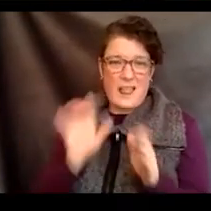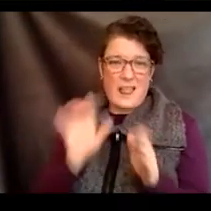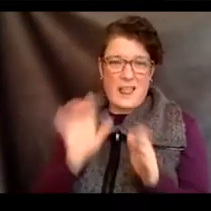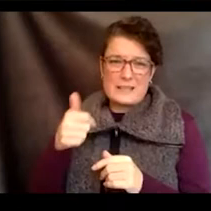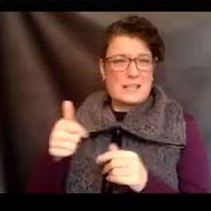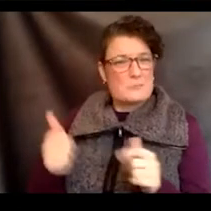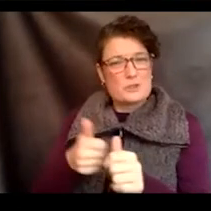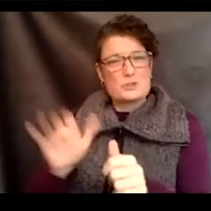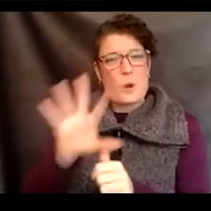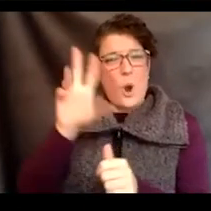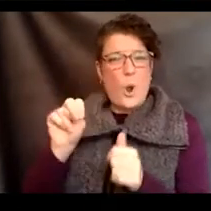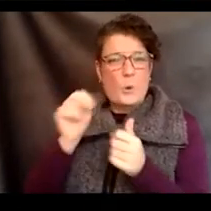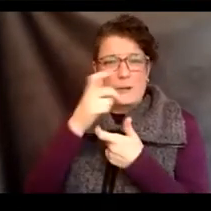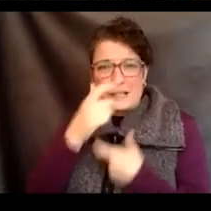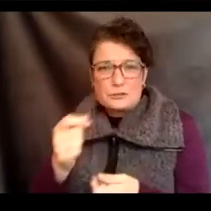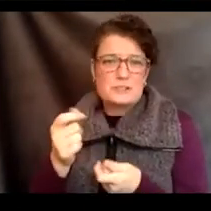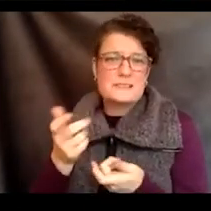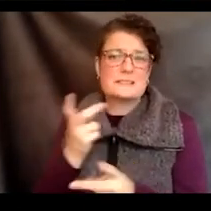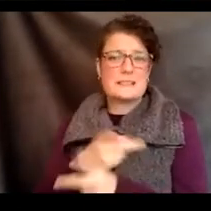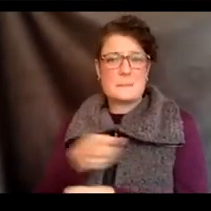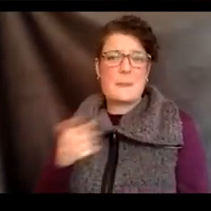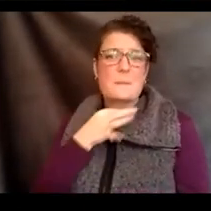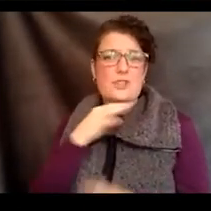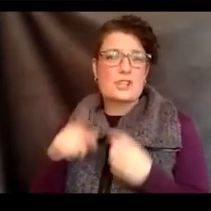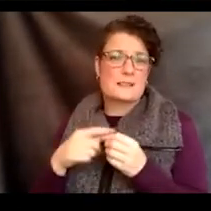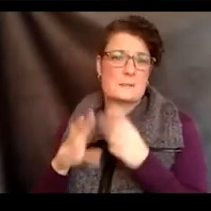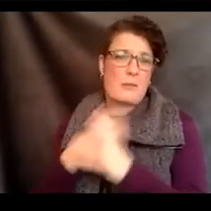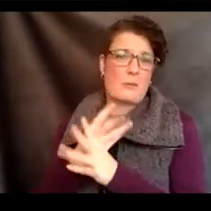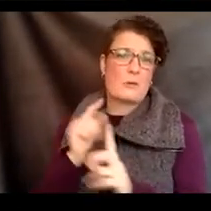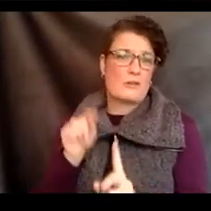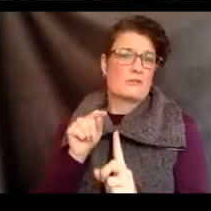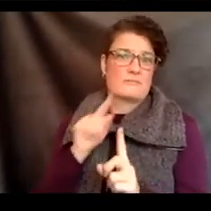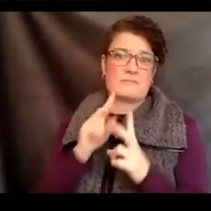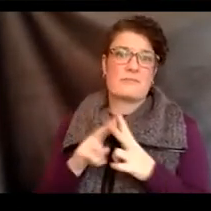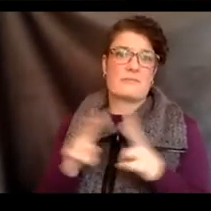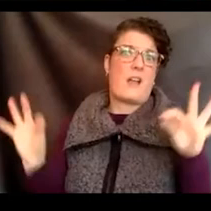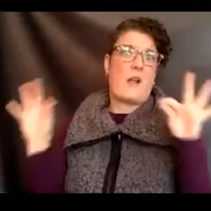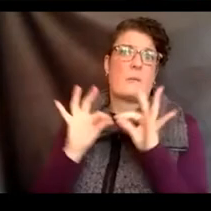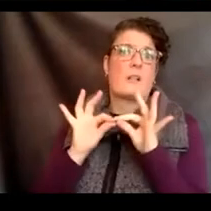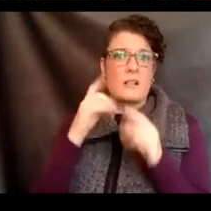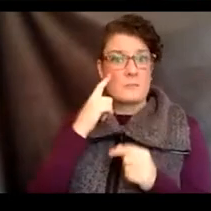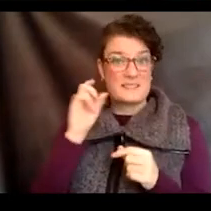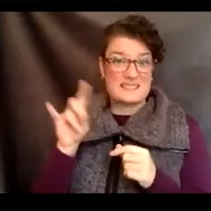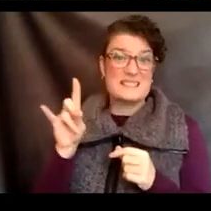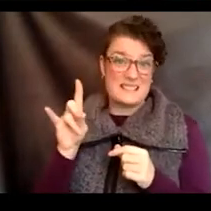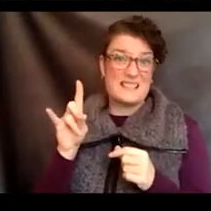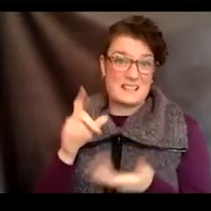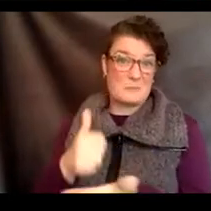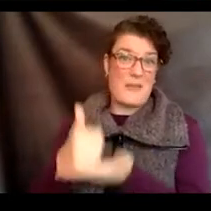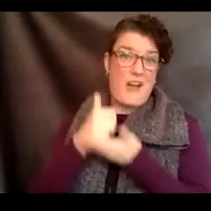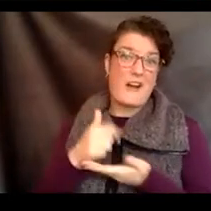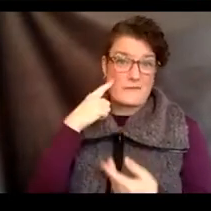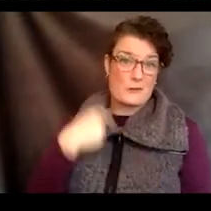interests and just keeping them curious about the world is incredibly valuable, because it really paid off for me and my